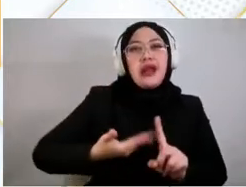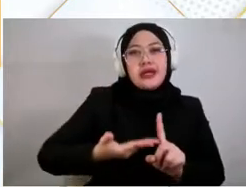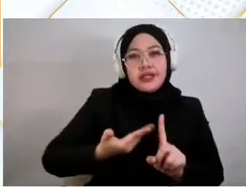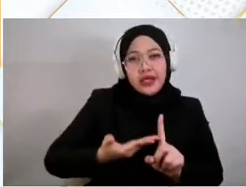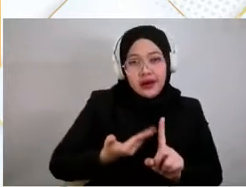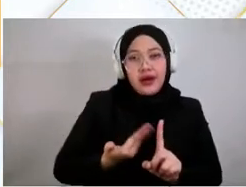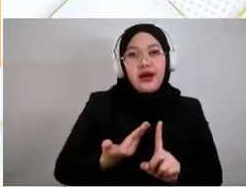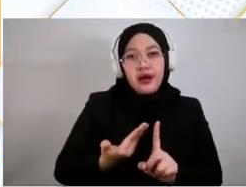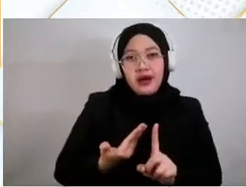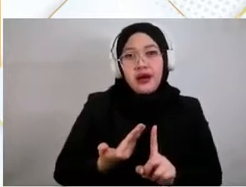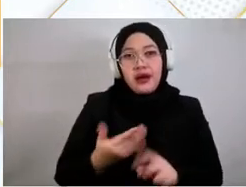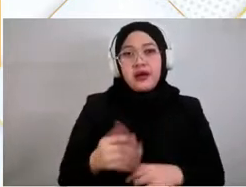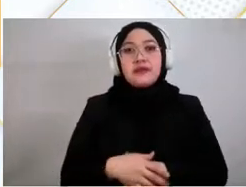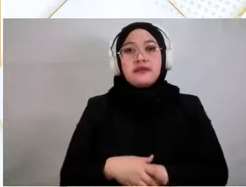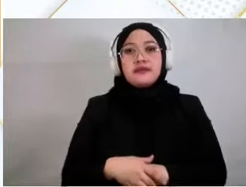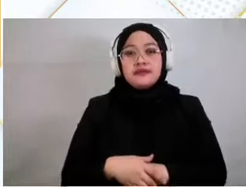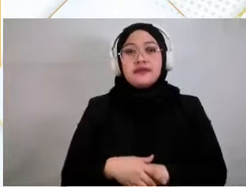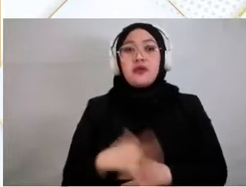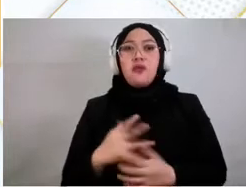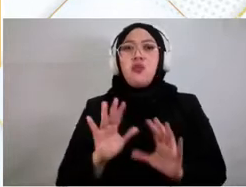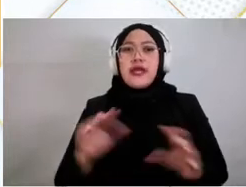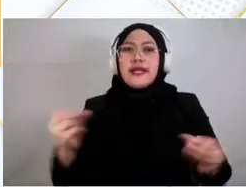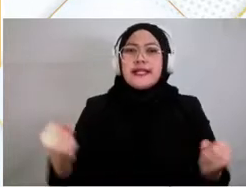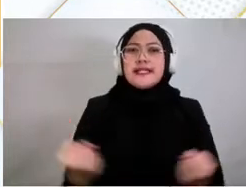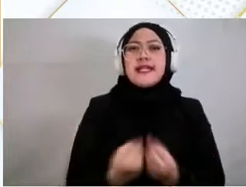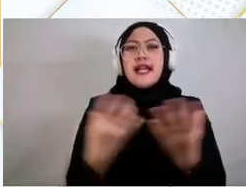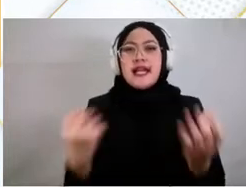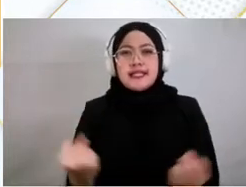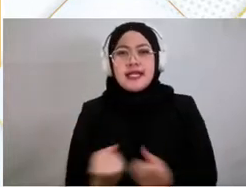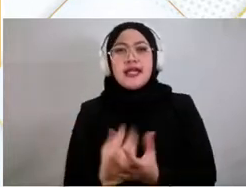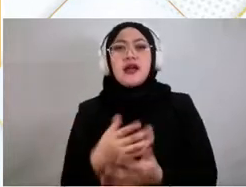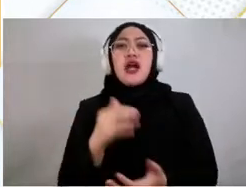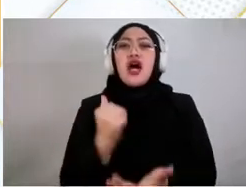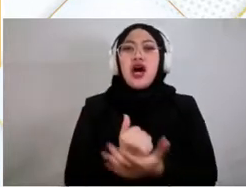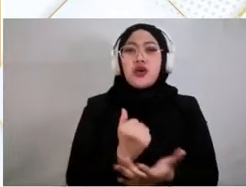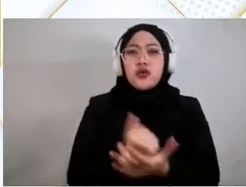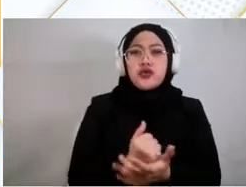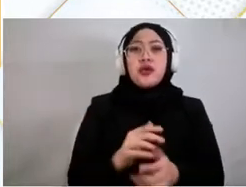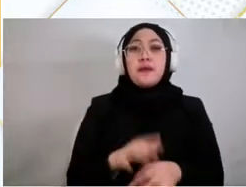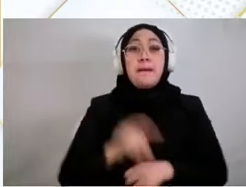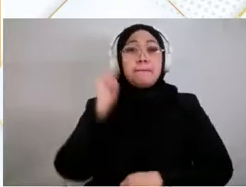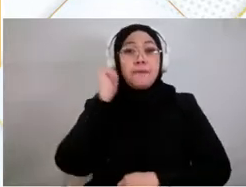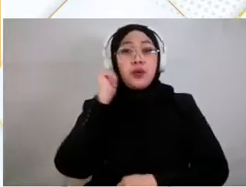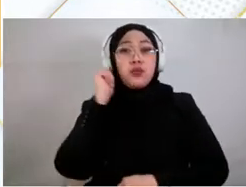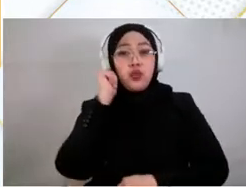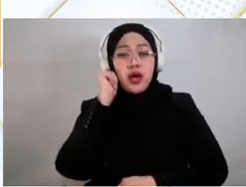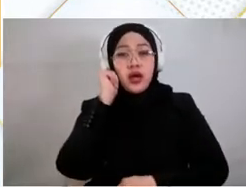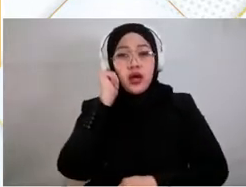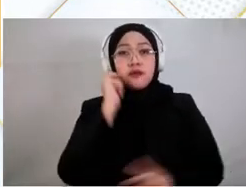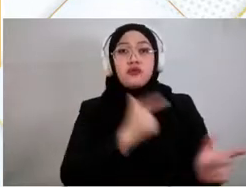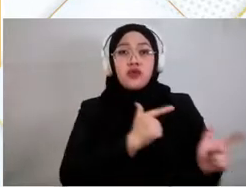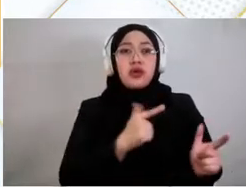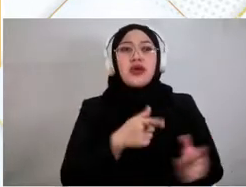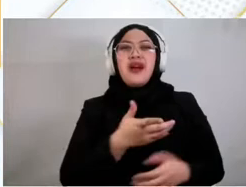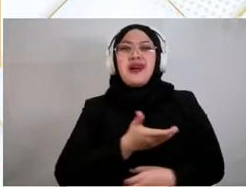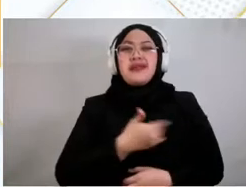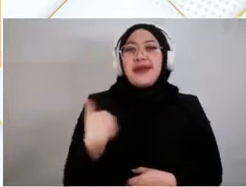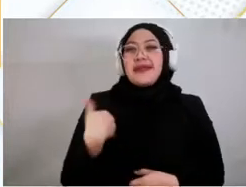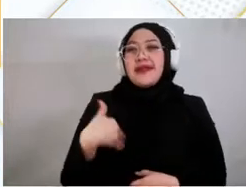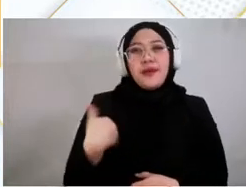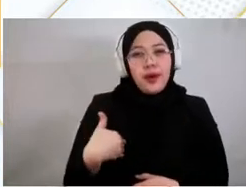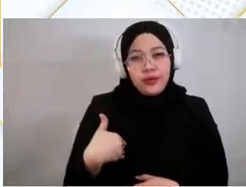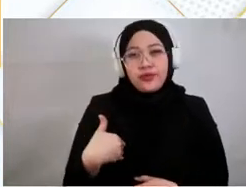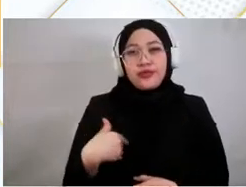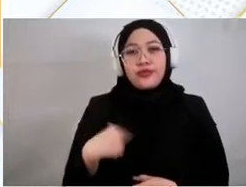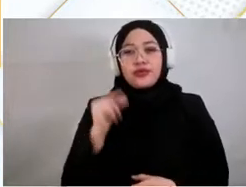of, if I may say, incident, it will reduce the interest of the female military to join the UN